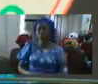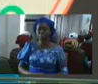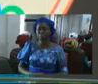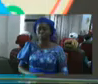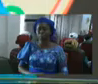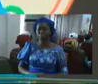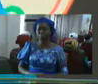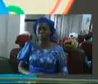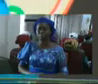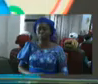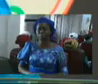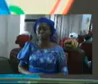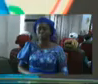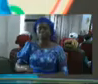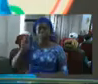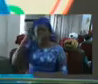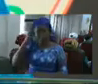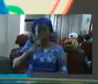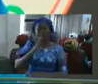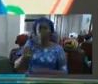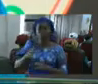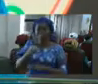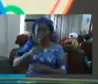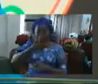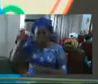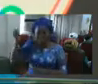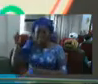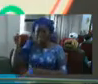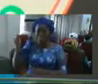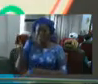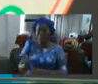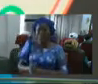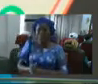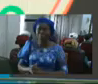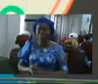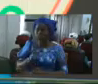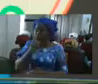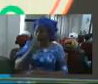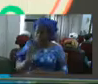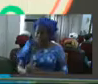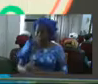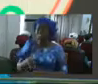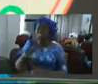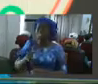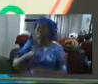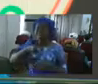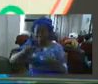They are doing their very best, humanly speaking, to protect us.